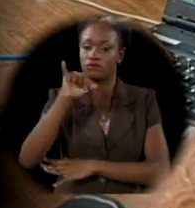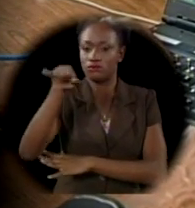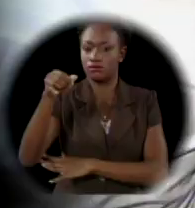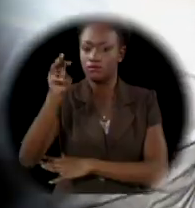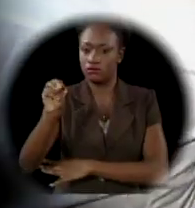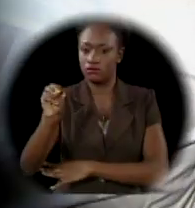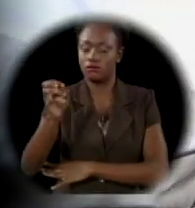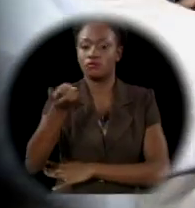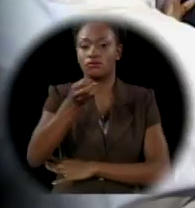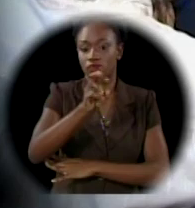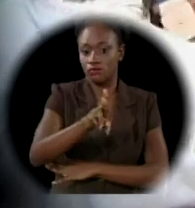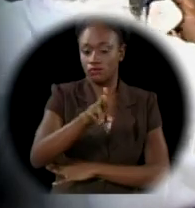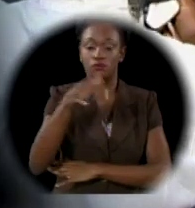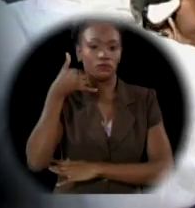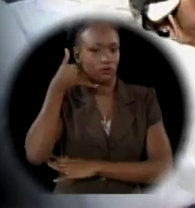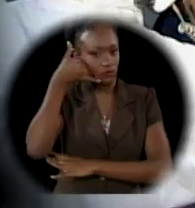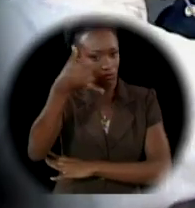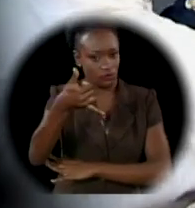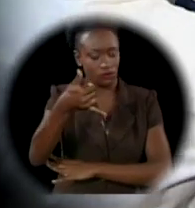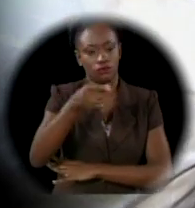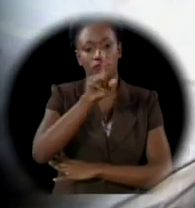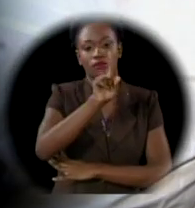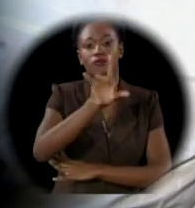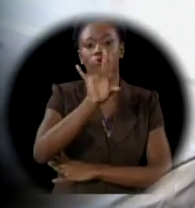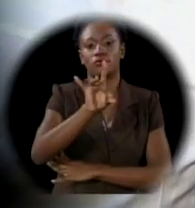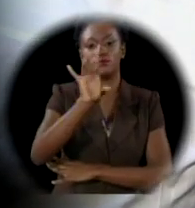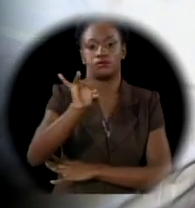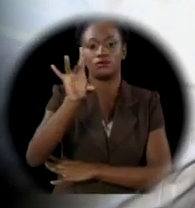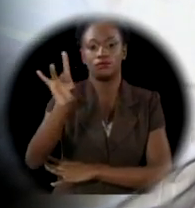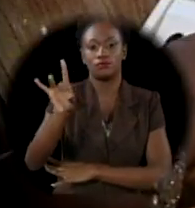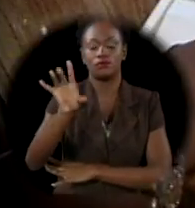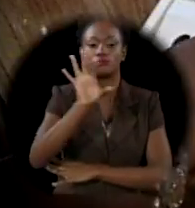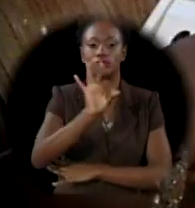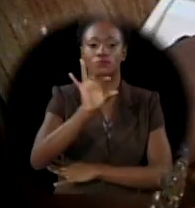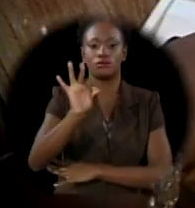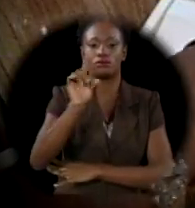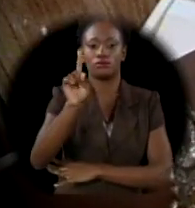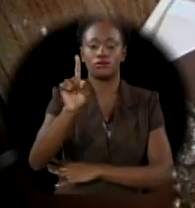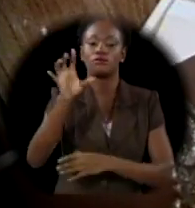www.ecj.com.jm, or by calling the EOJ toll-free at